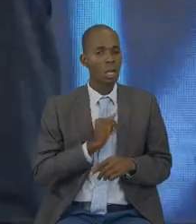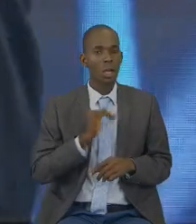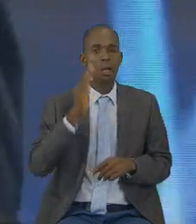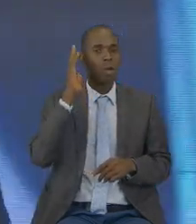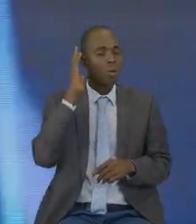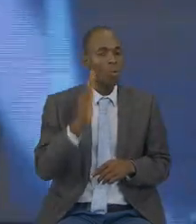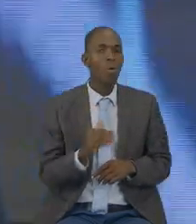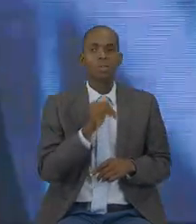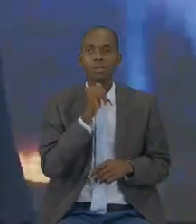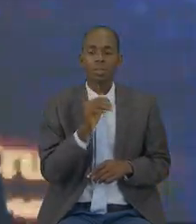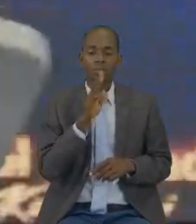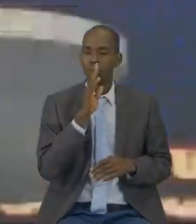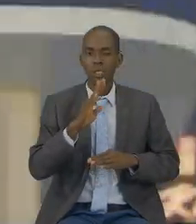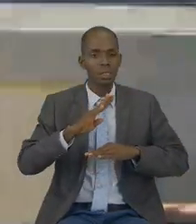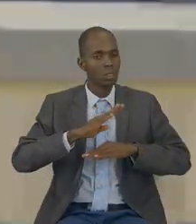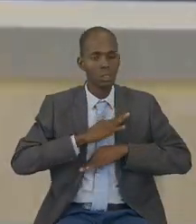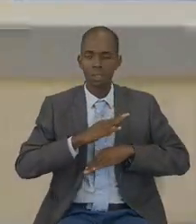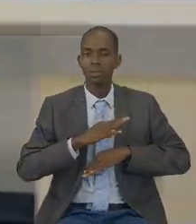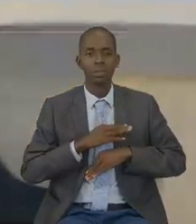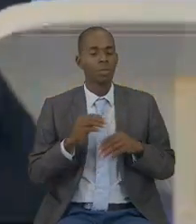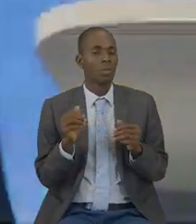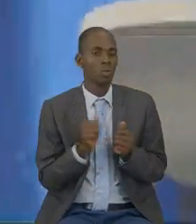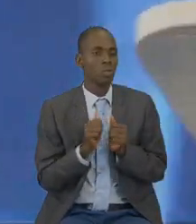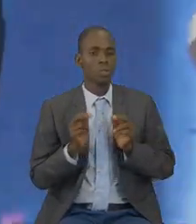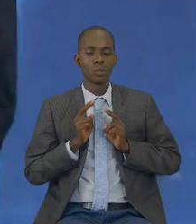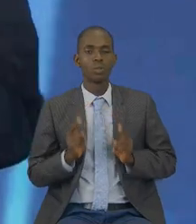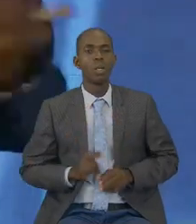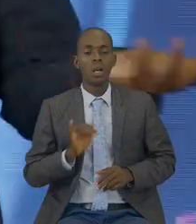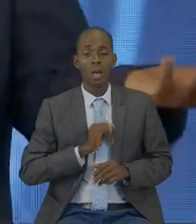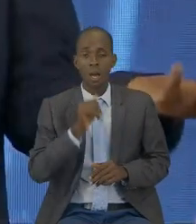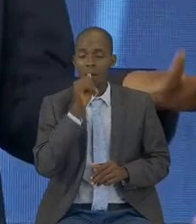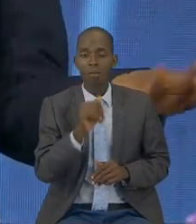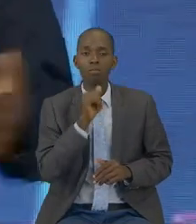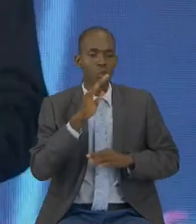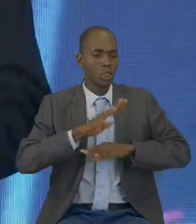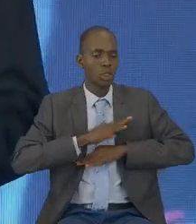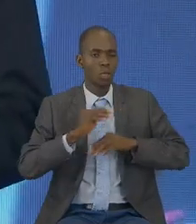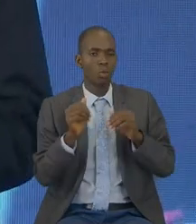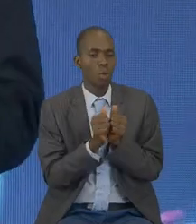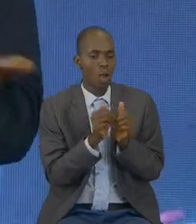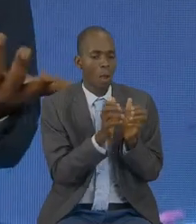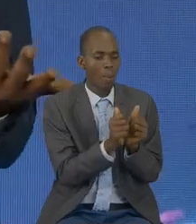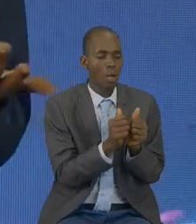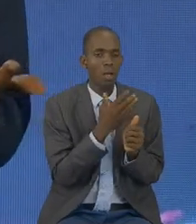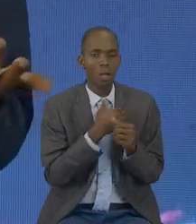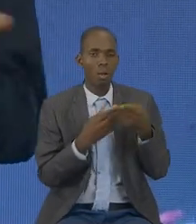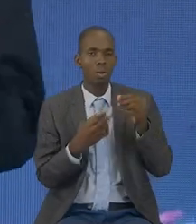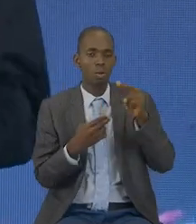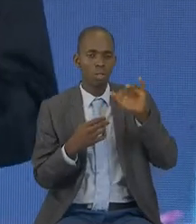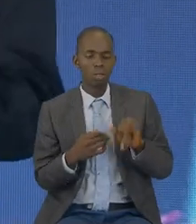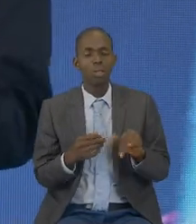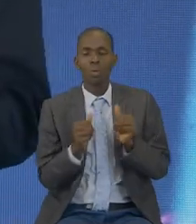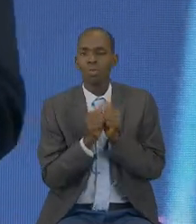I'm not going to have milk and honey without my maker and without